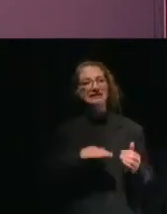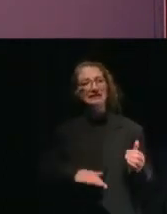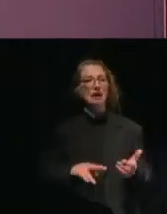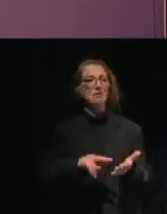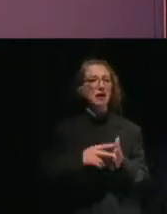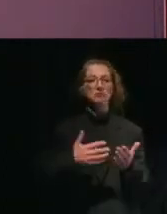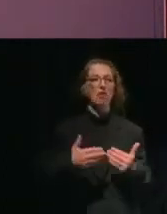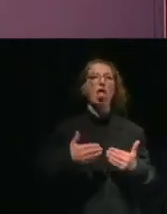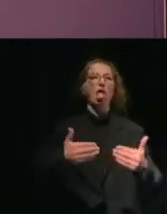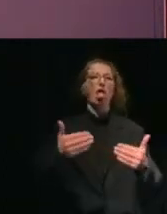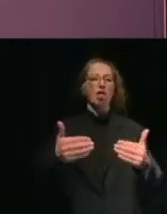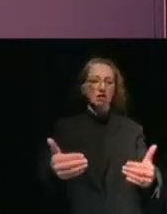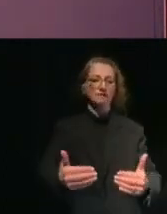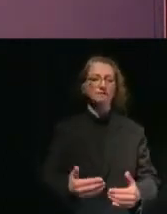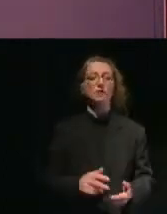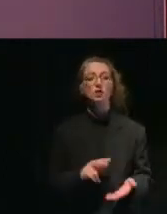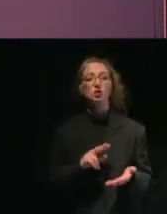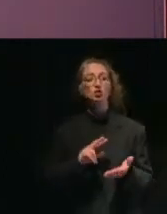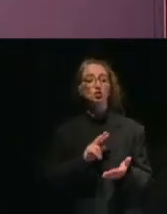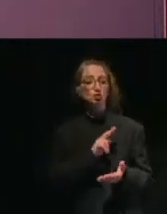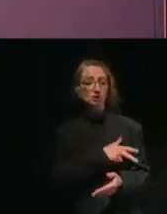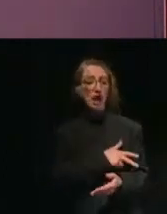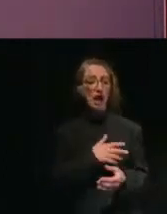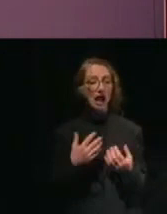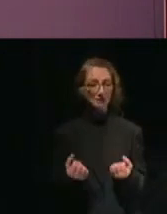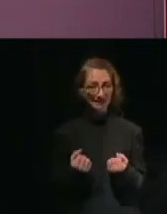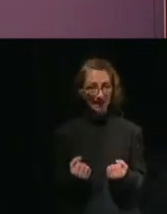family planning gets pushed and pushed.